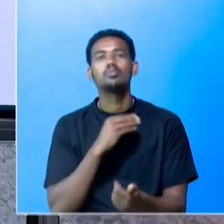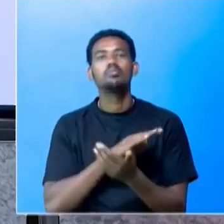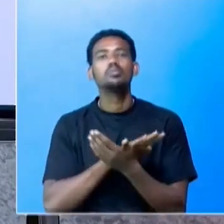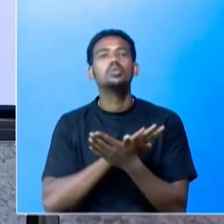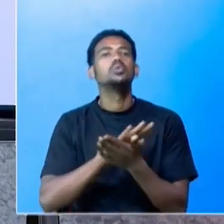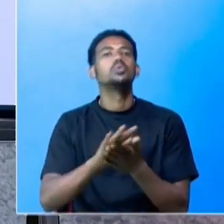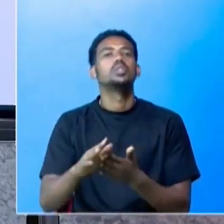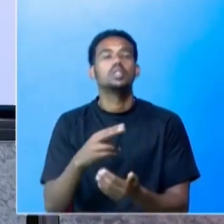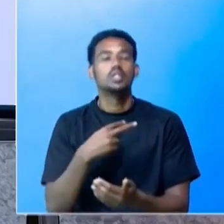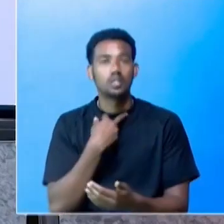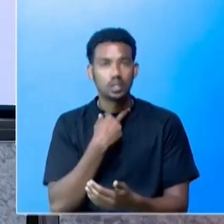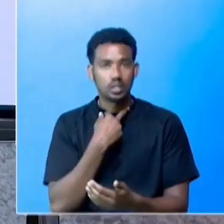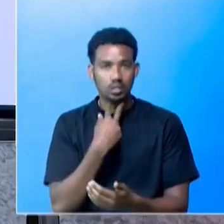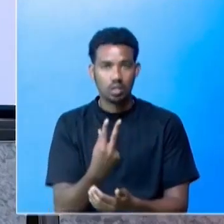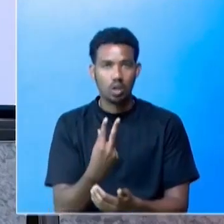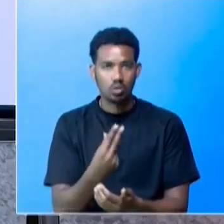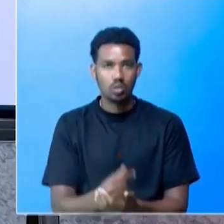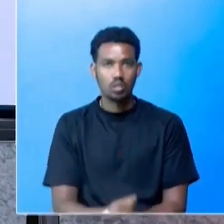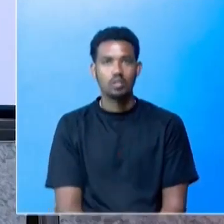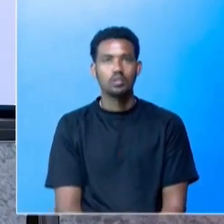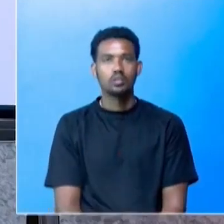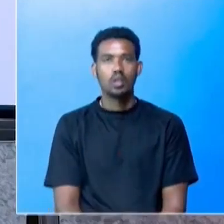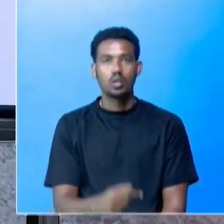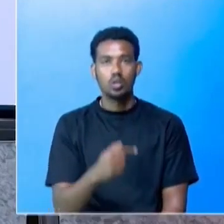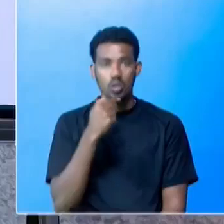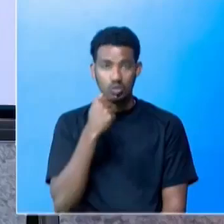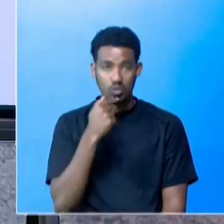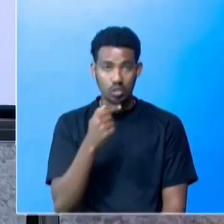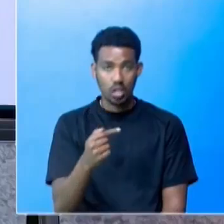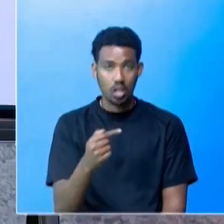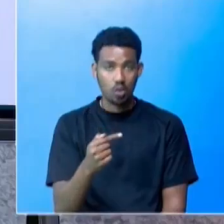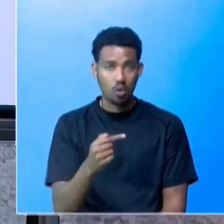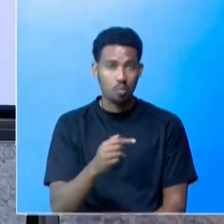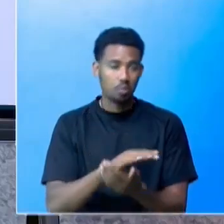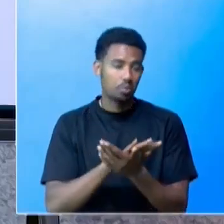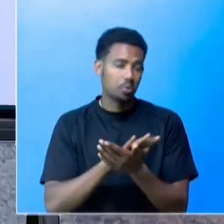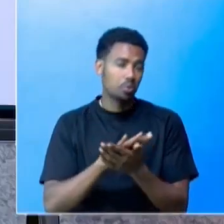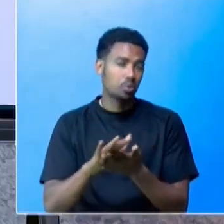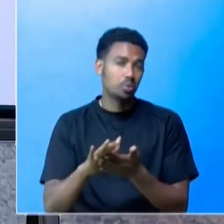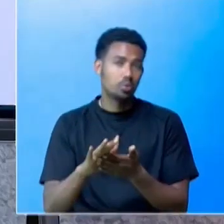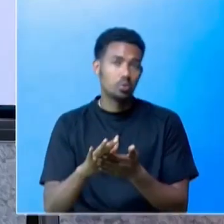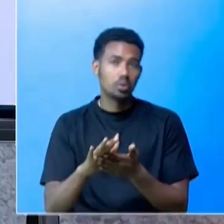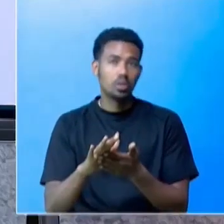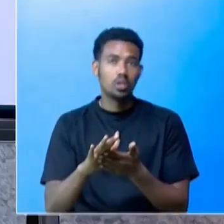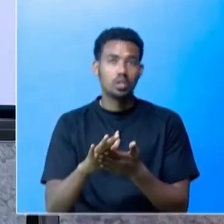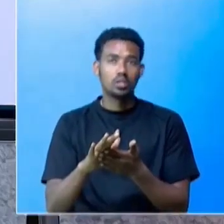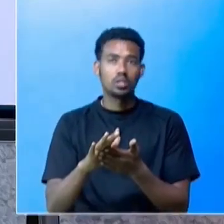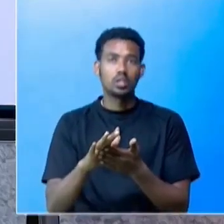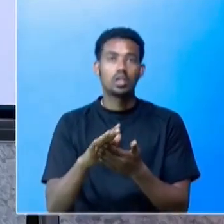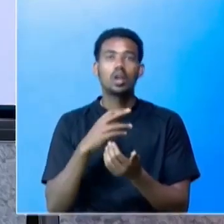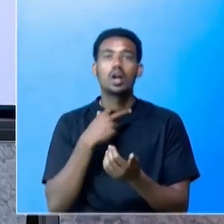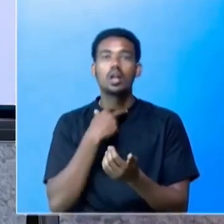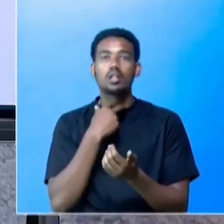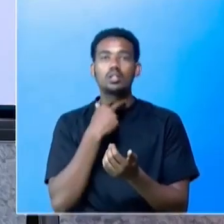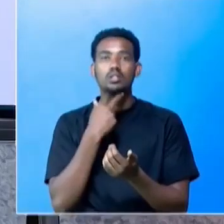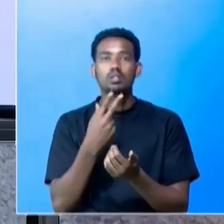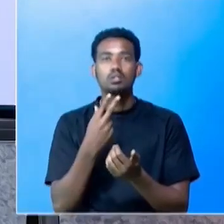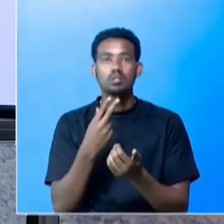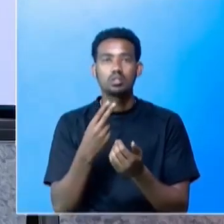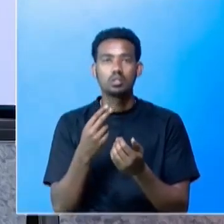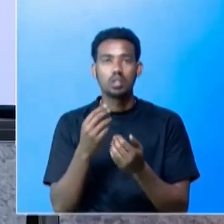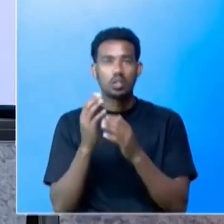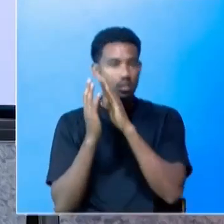sound that I was telling you about. Sound purring, like when the cats, how they make it sound when